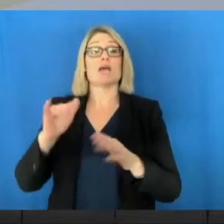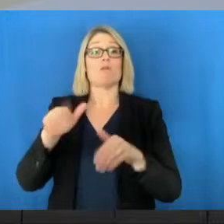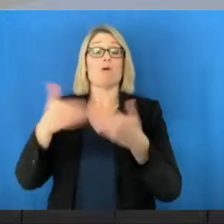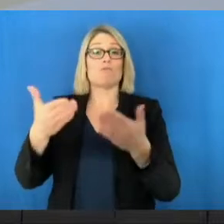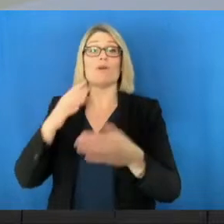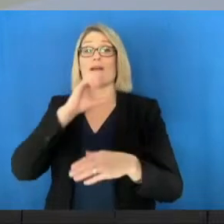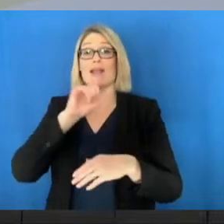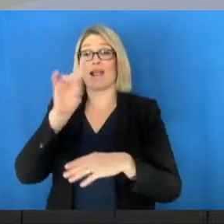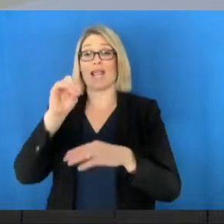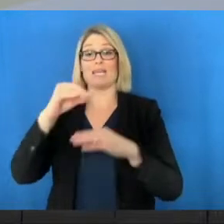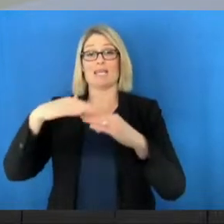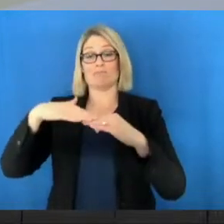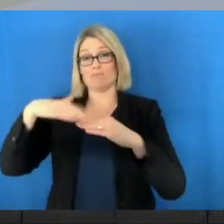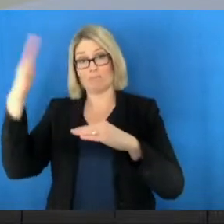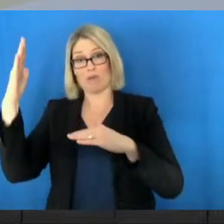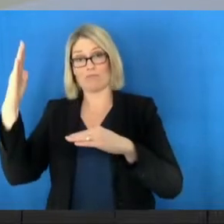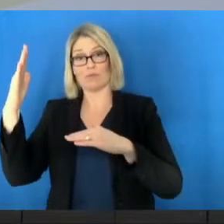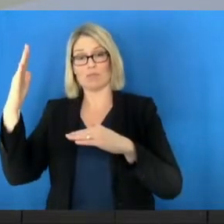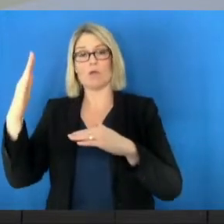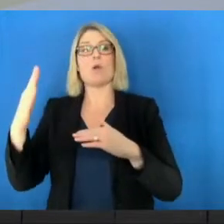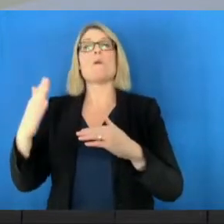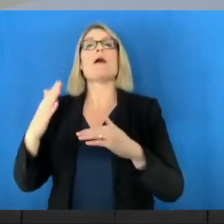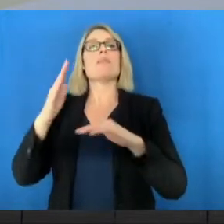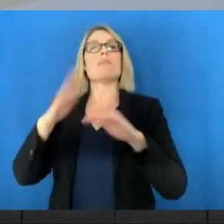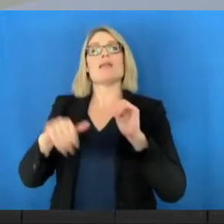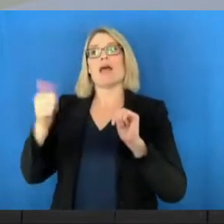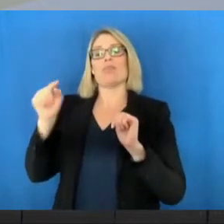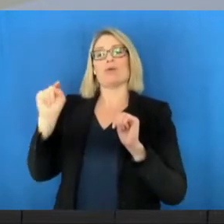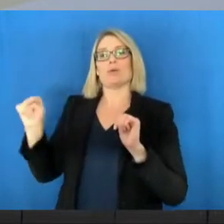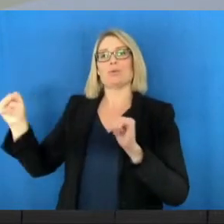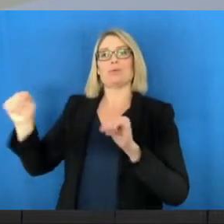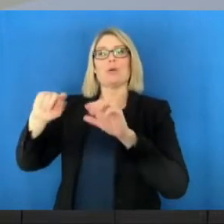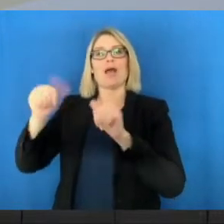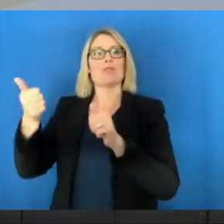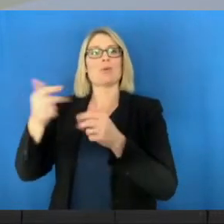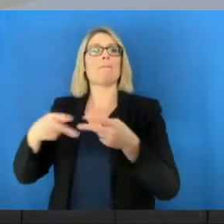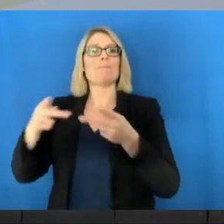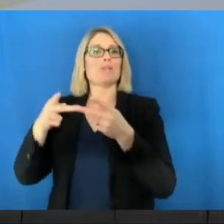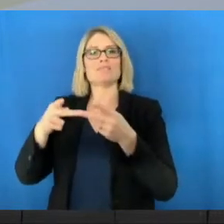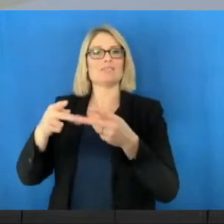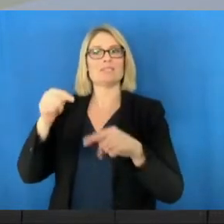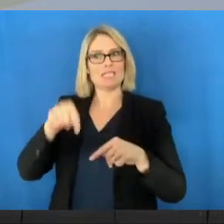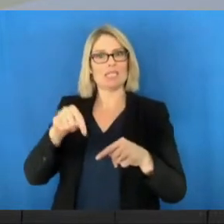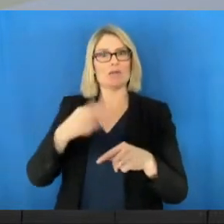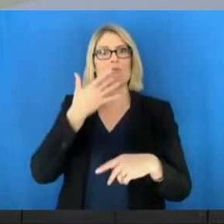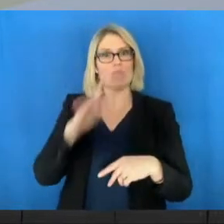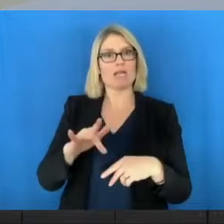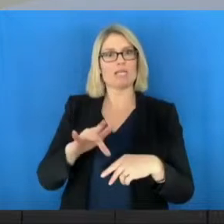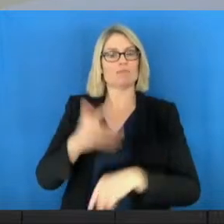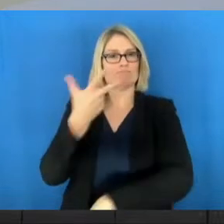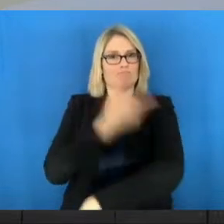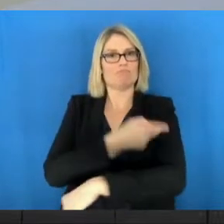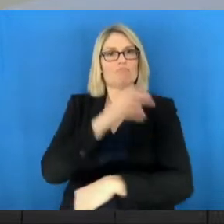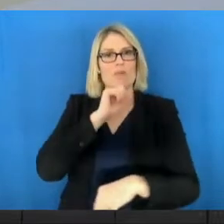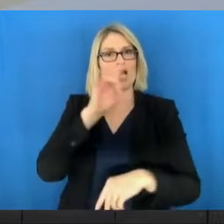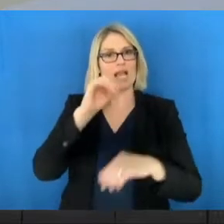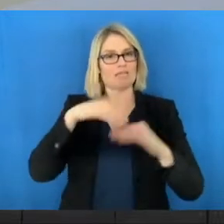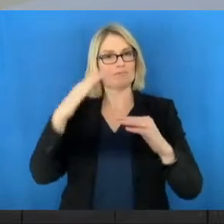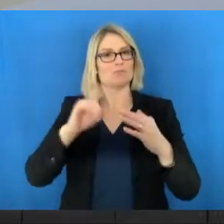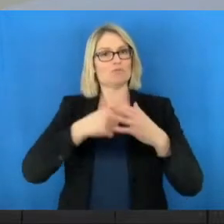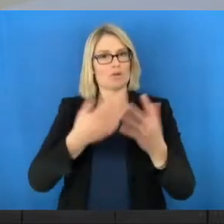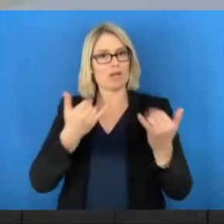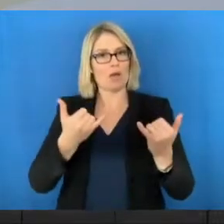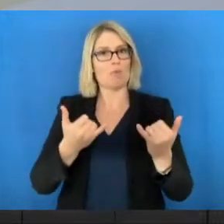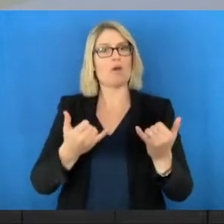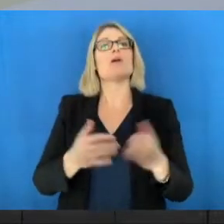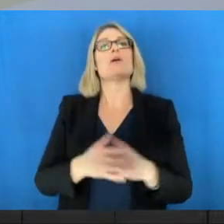older a bit earlier than some other places. And now we're doing that concurrently with other groups